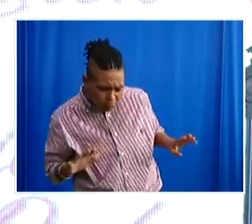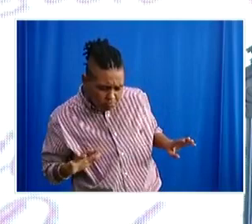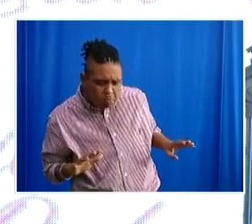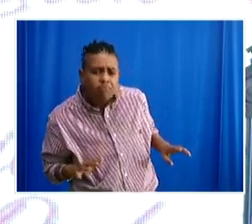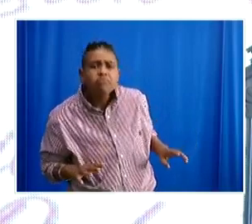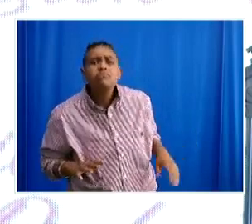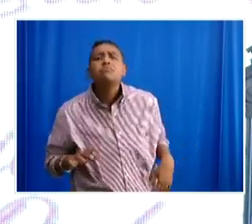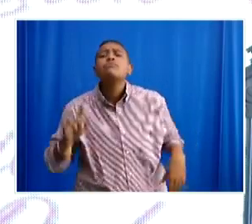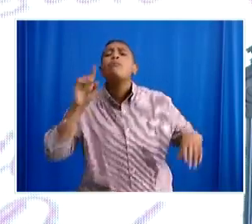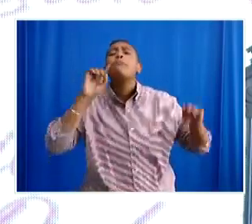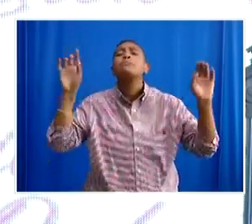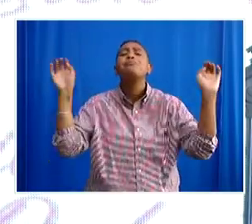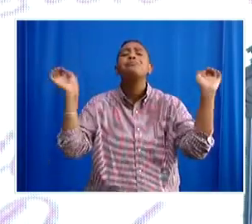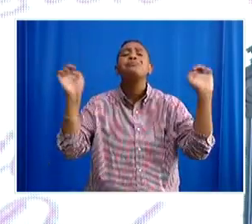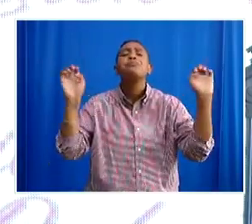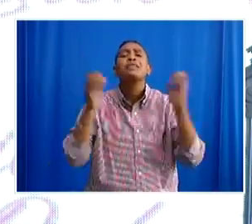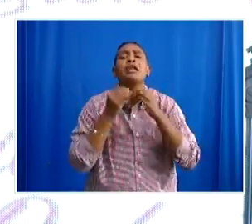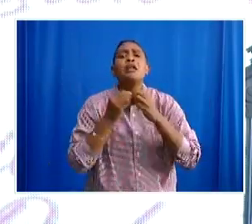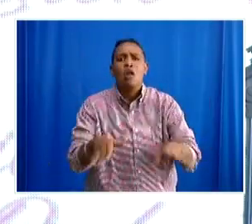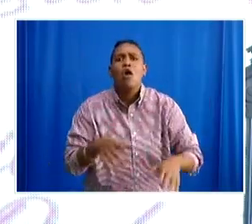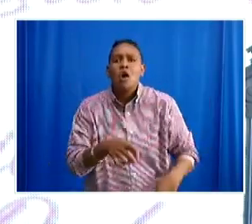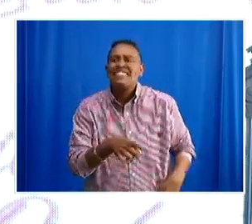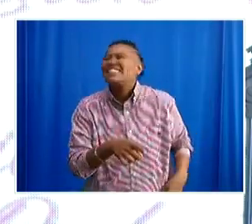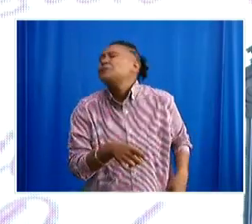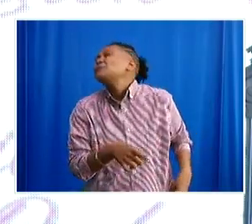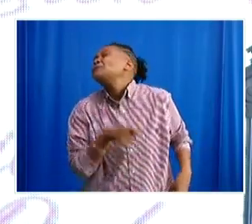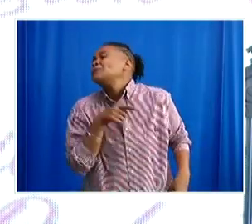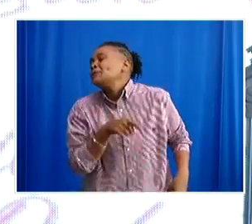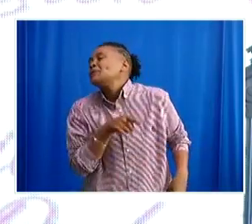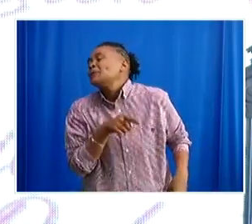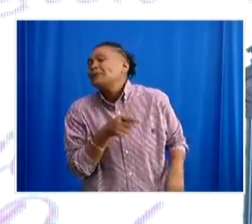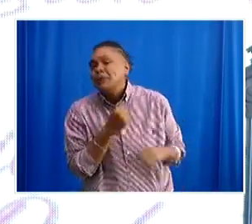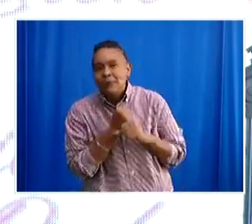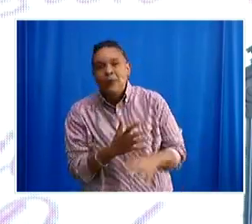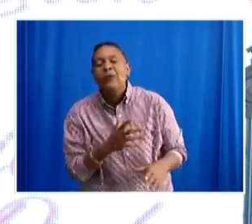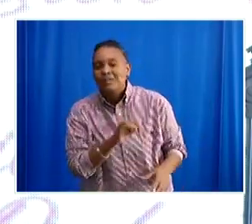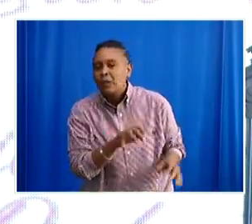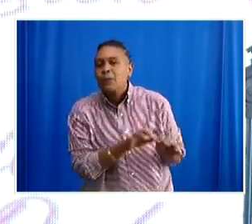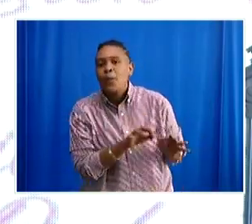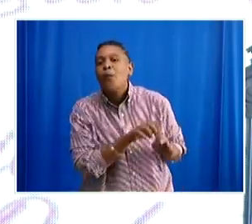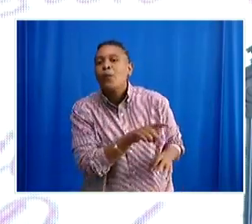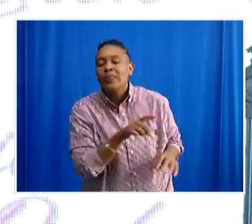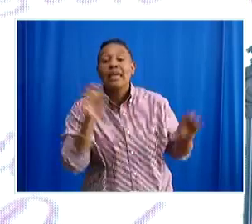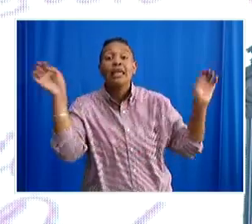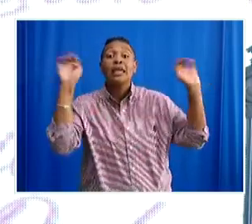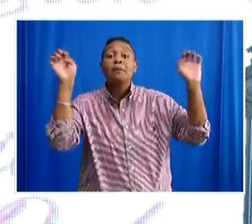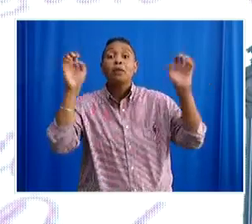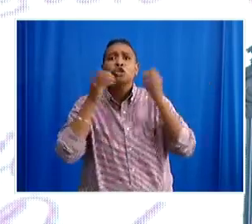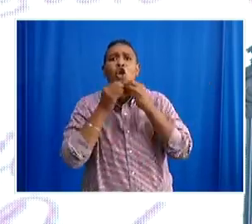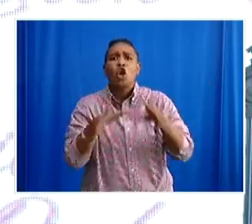it's the emergency losses that matter. It's the emergency losses that can